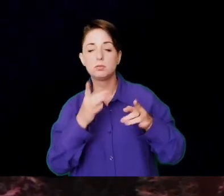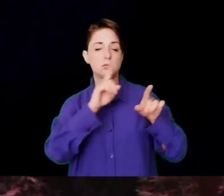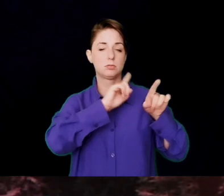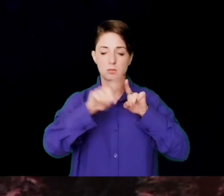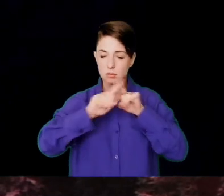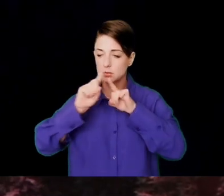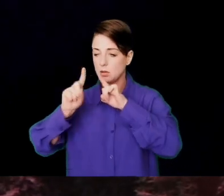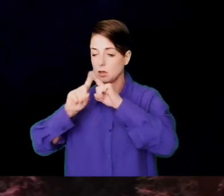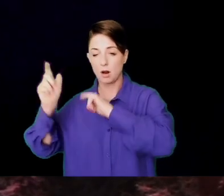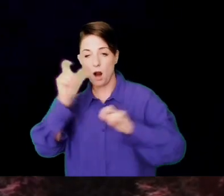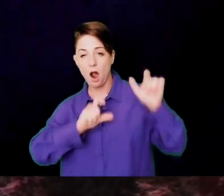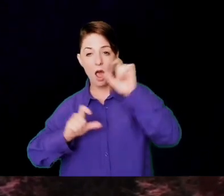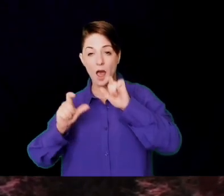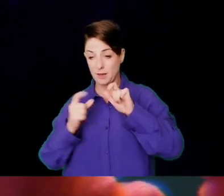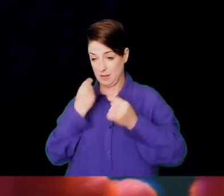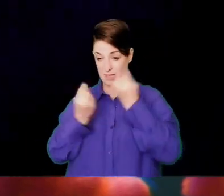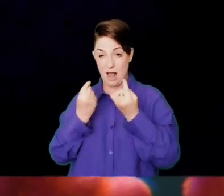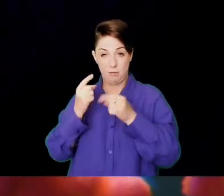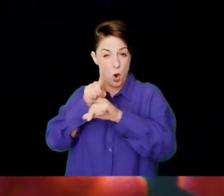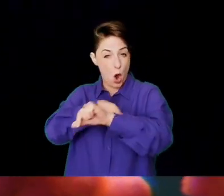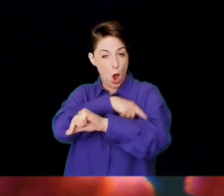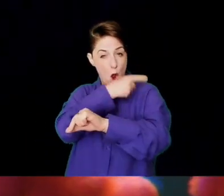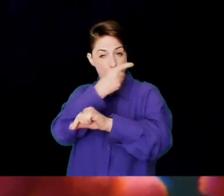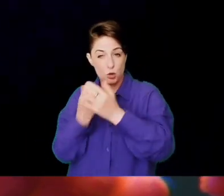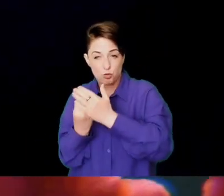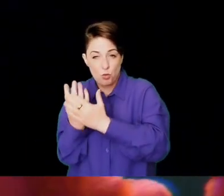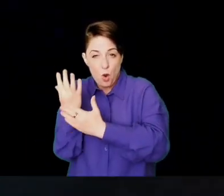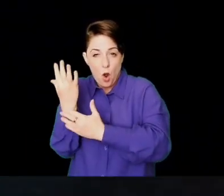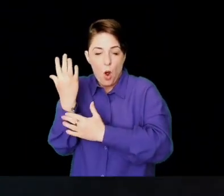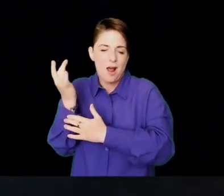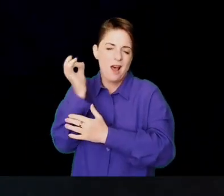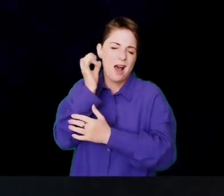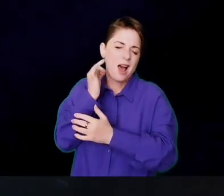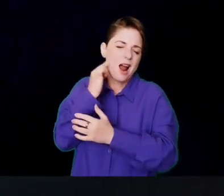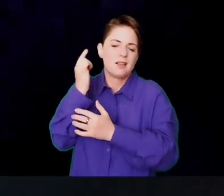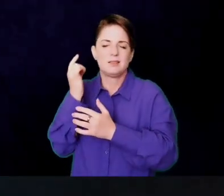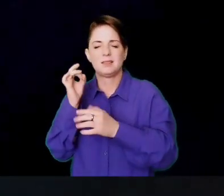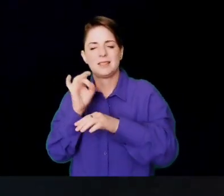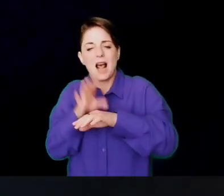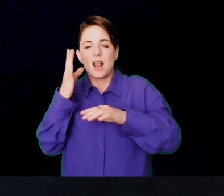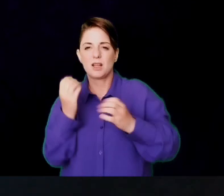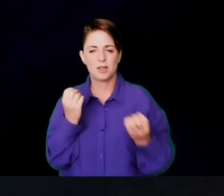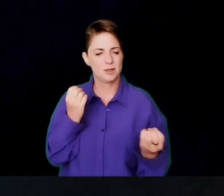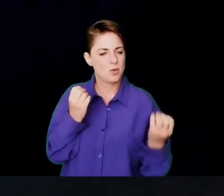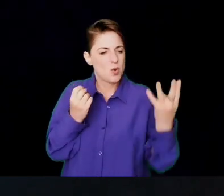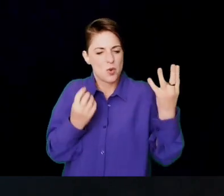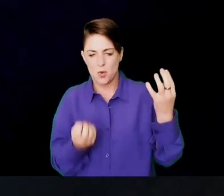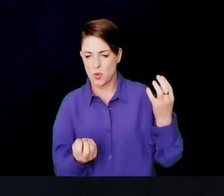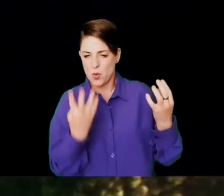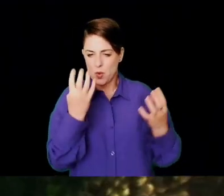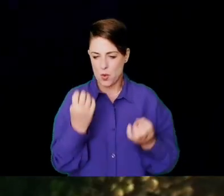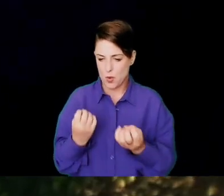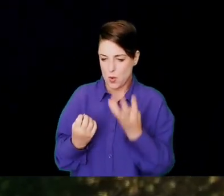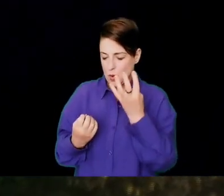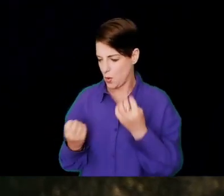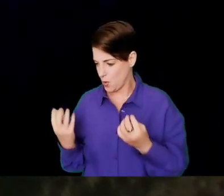and pink sea fans, which take forever to grow and are sort of elegant, delicate structures that rise off the seabed.